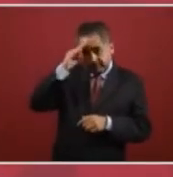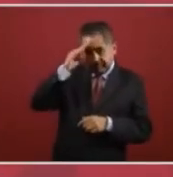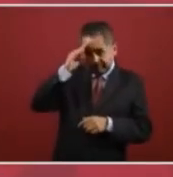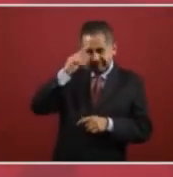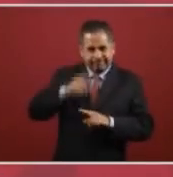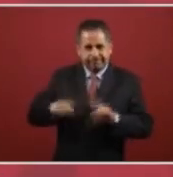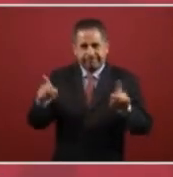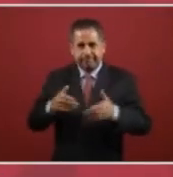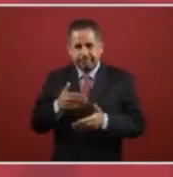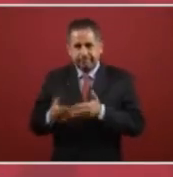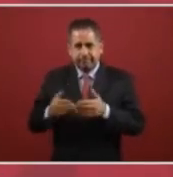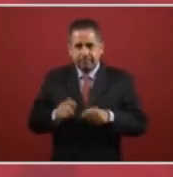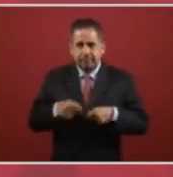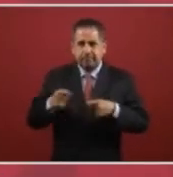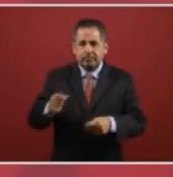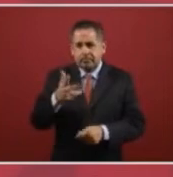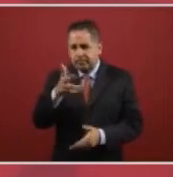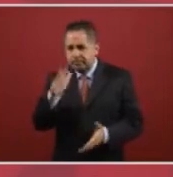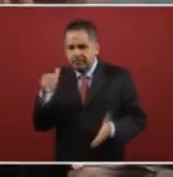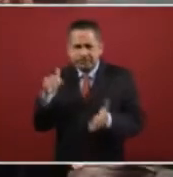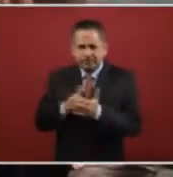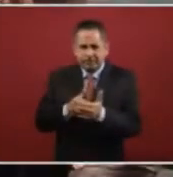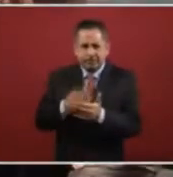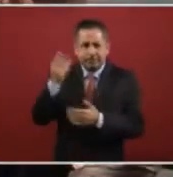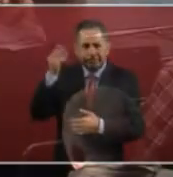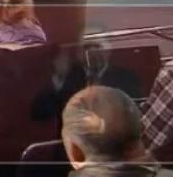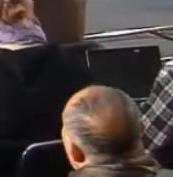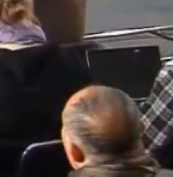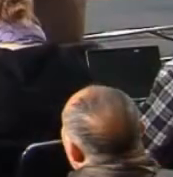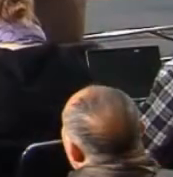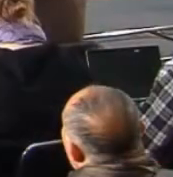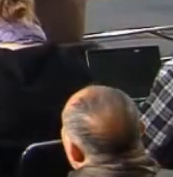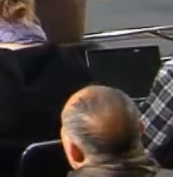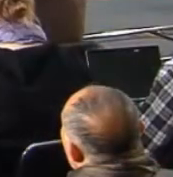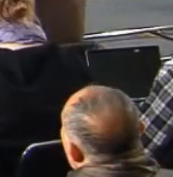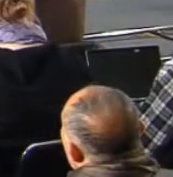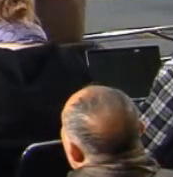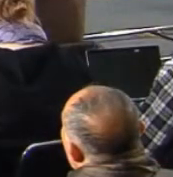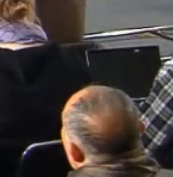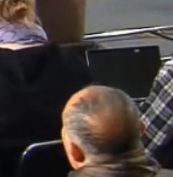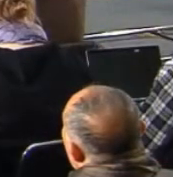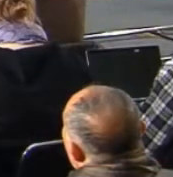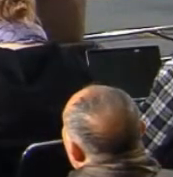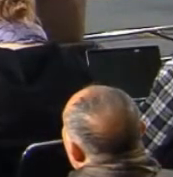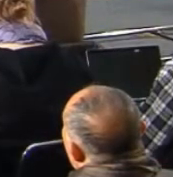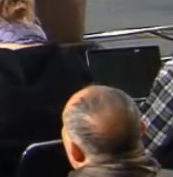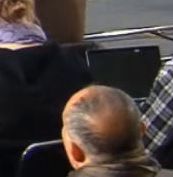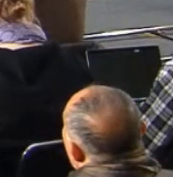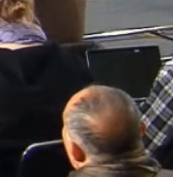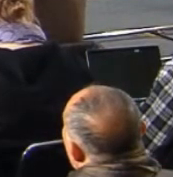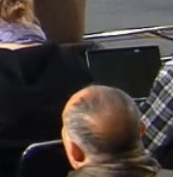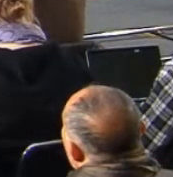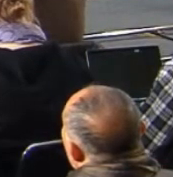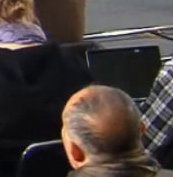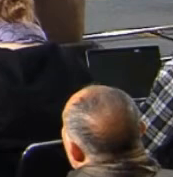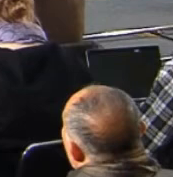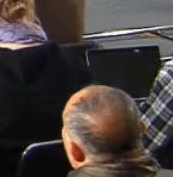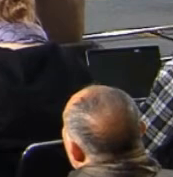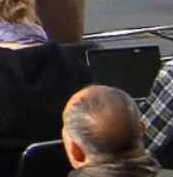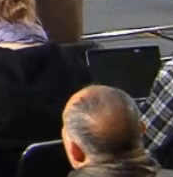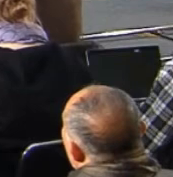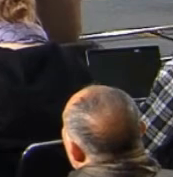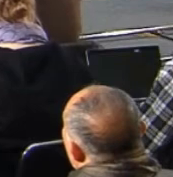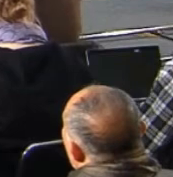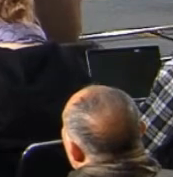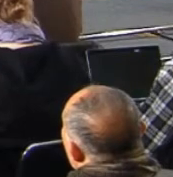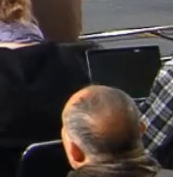they think, 10,000 grants for for students that are getting their